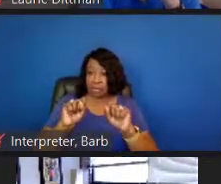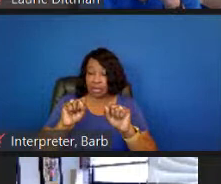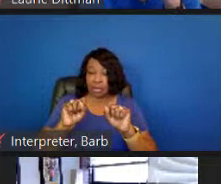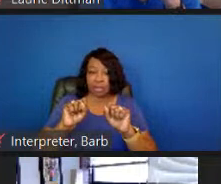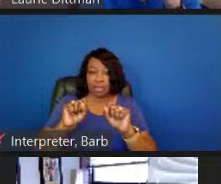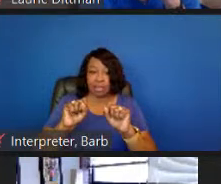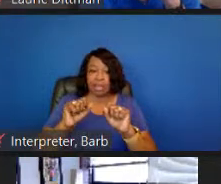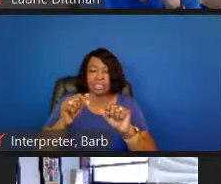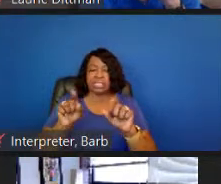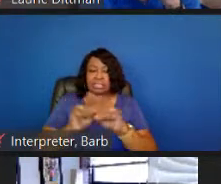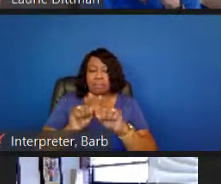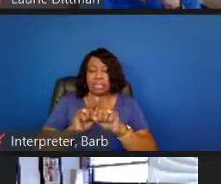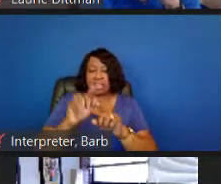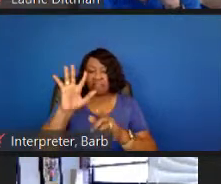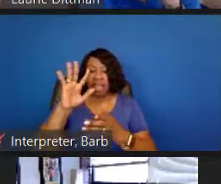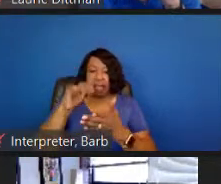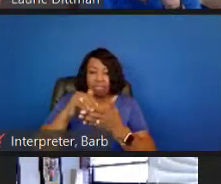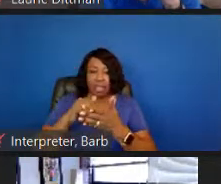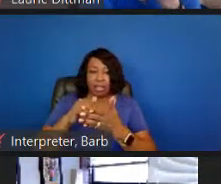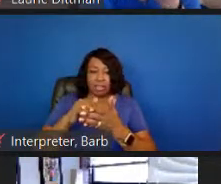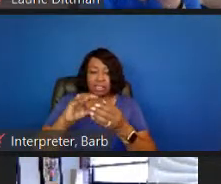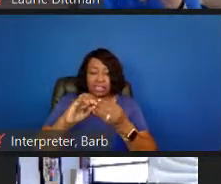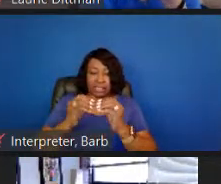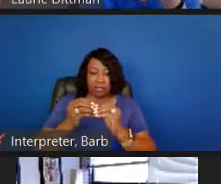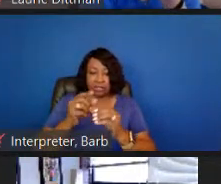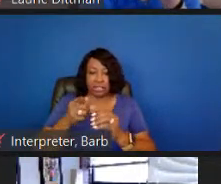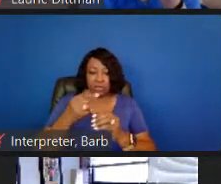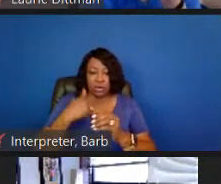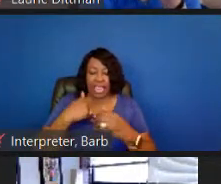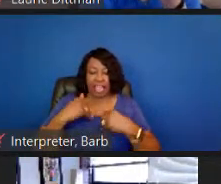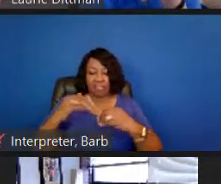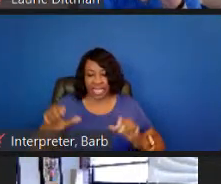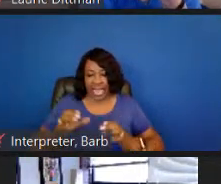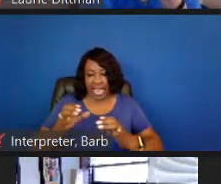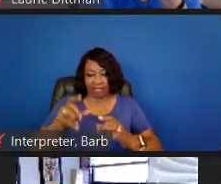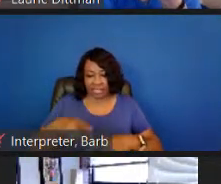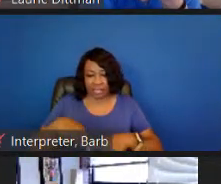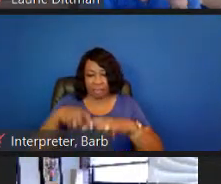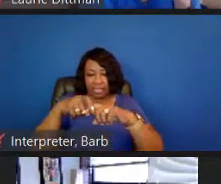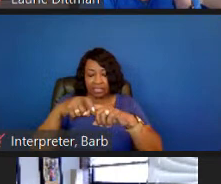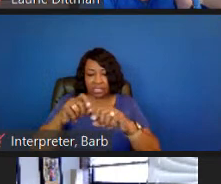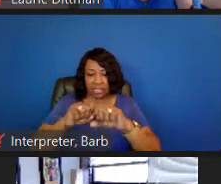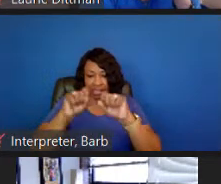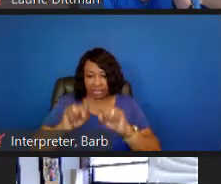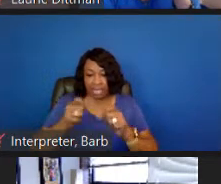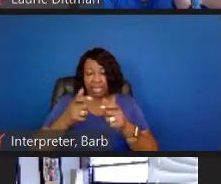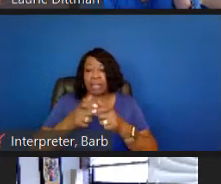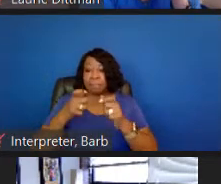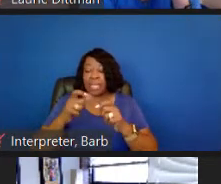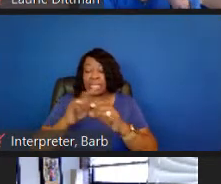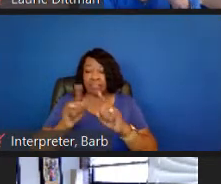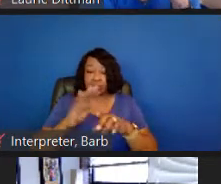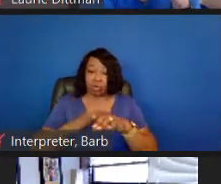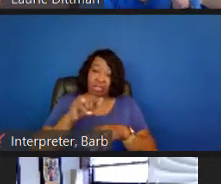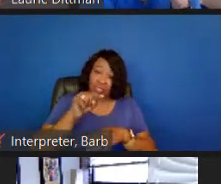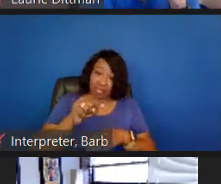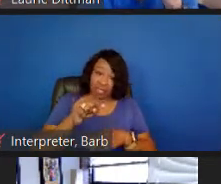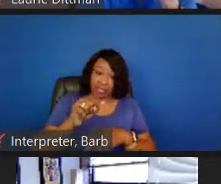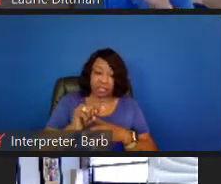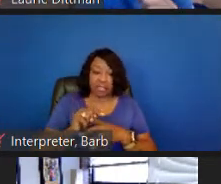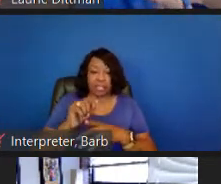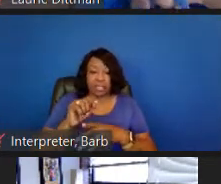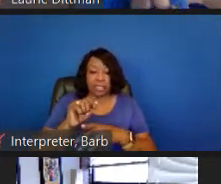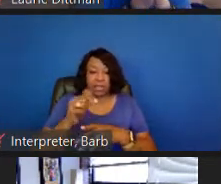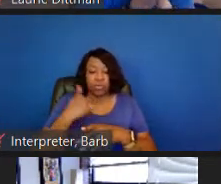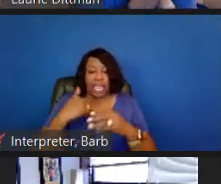to the 5000 series, we have an active suspension system. The big difference on this car series is we have